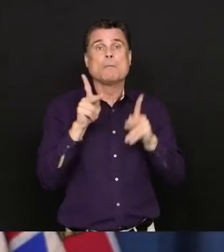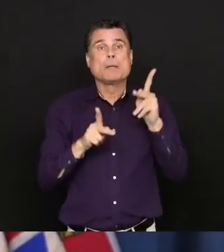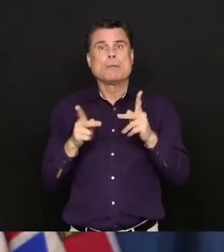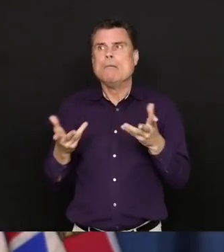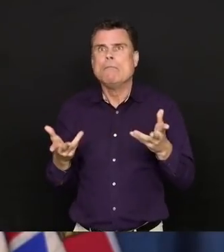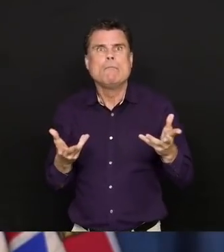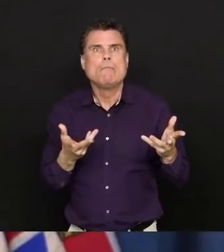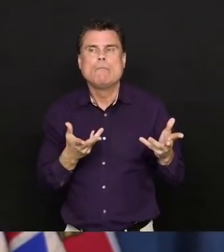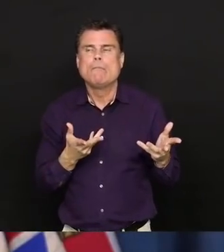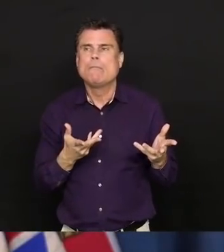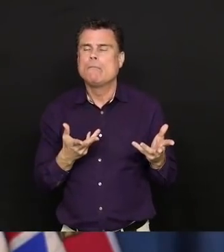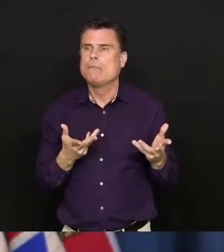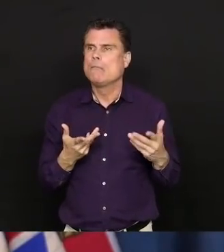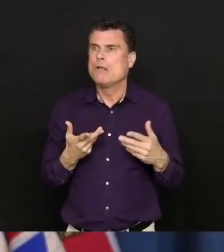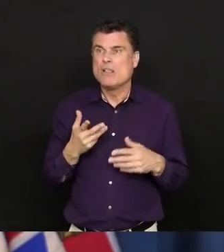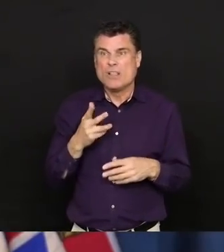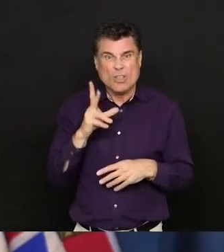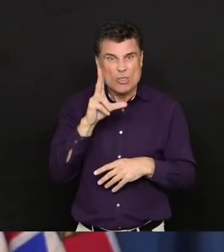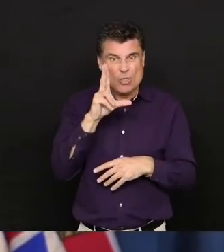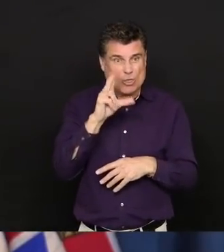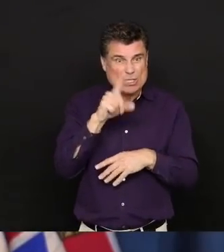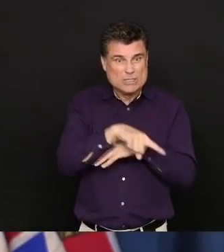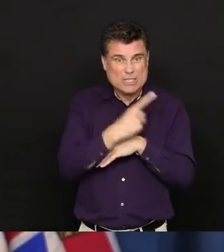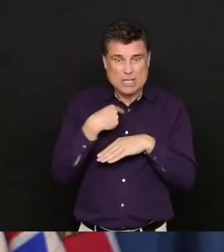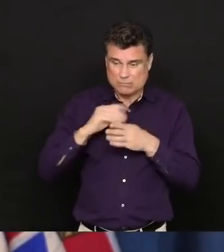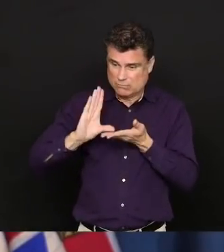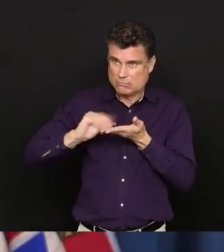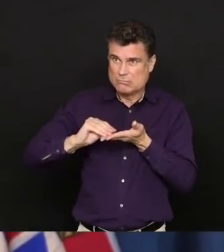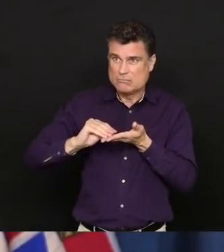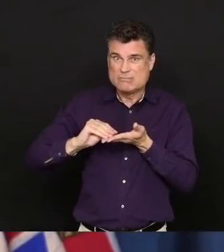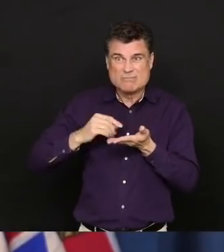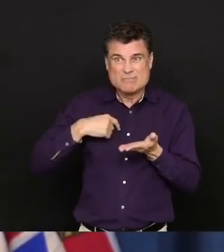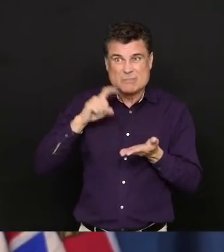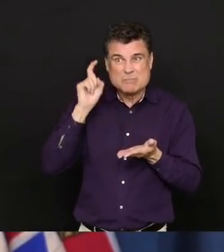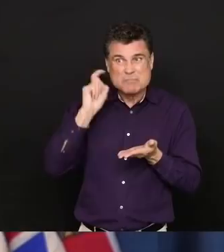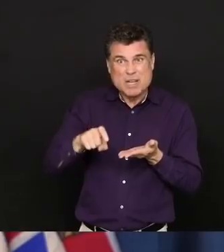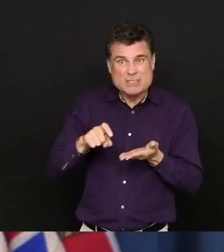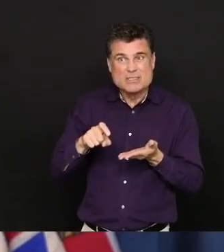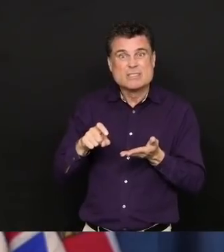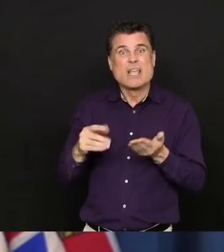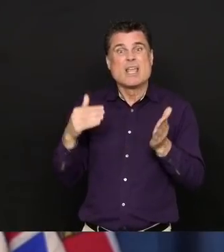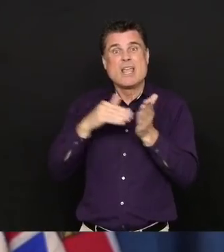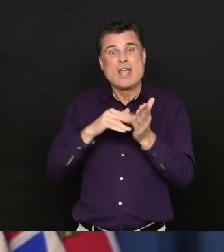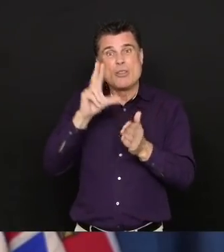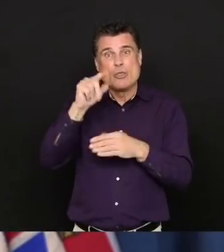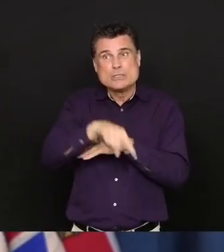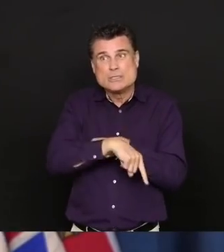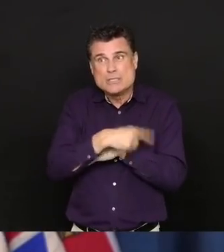We're addressing that for seniors, for people who are on Fair PharmaCare, so that it will be taken care of for most people.